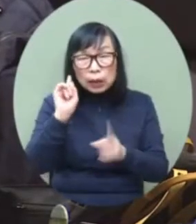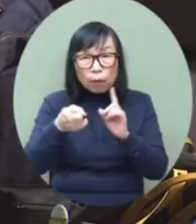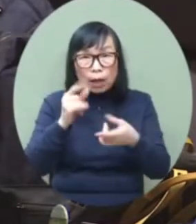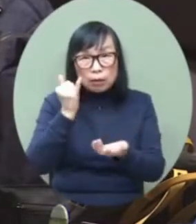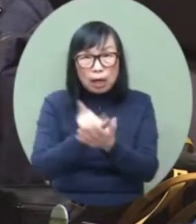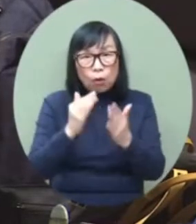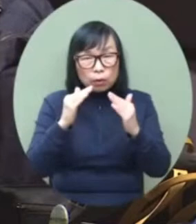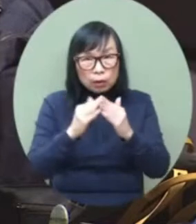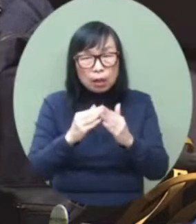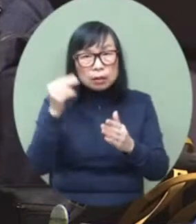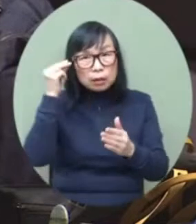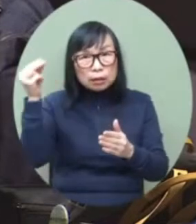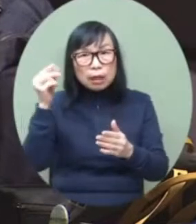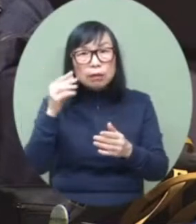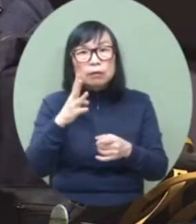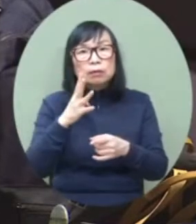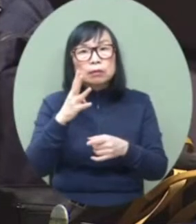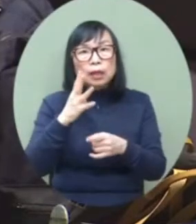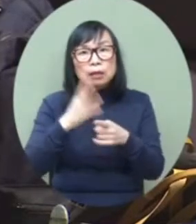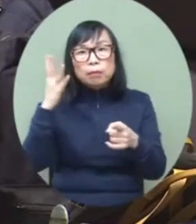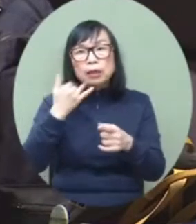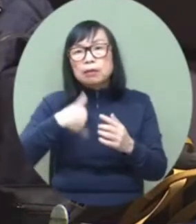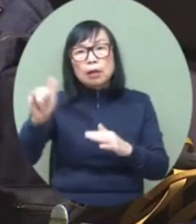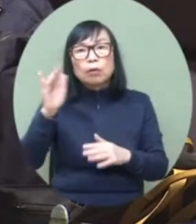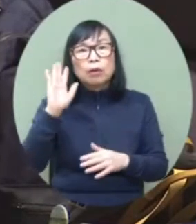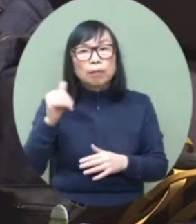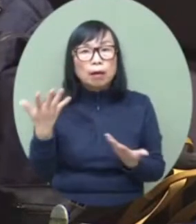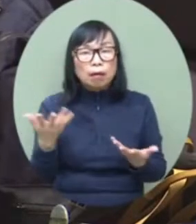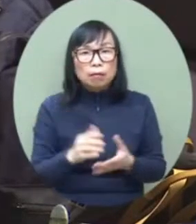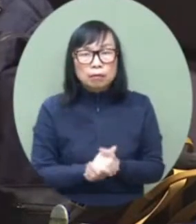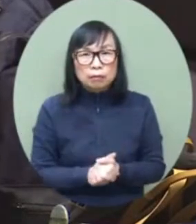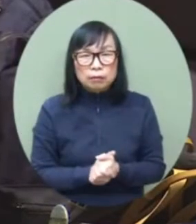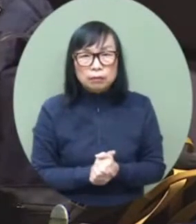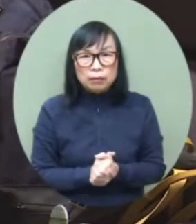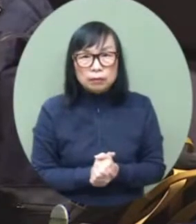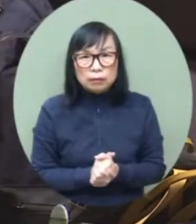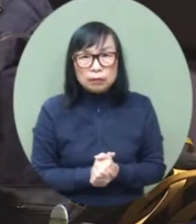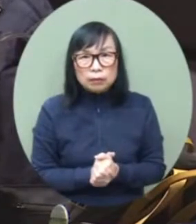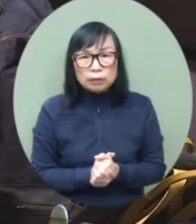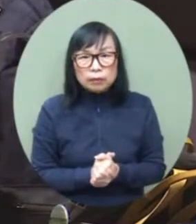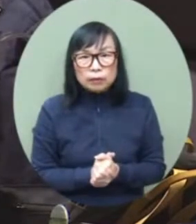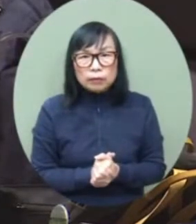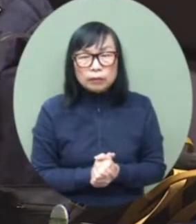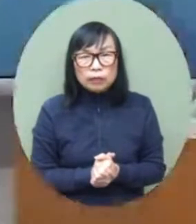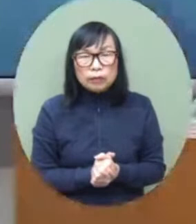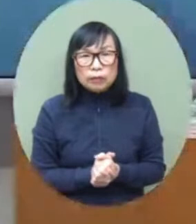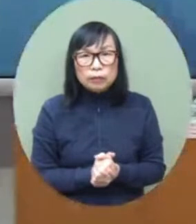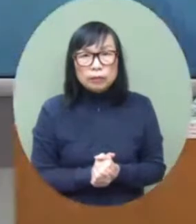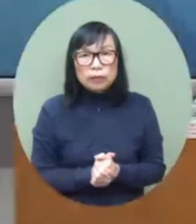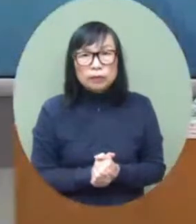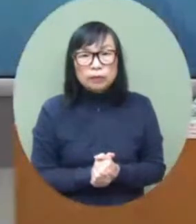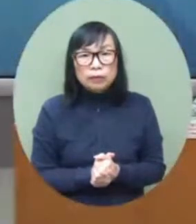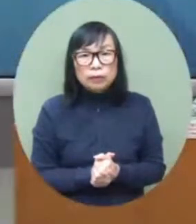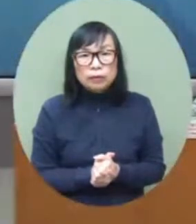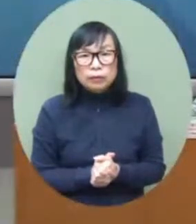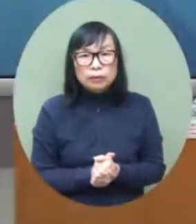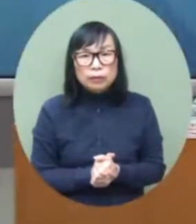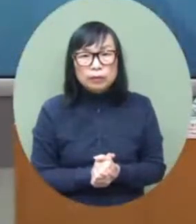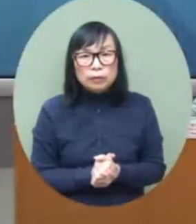days, do they still need to be quarantined? Can they leave after the 14th day?